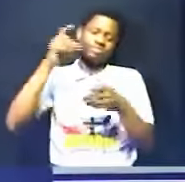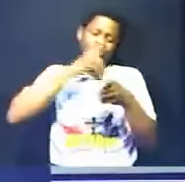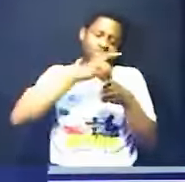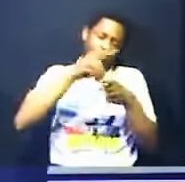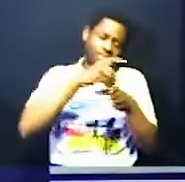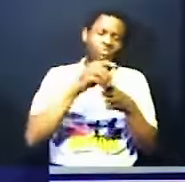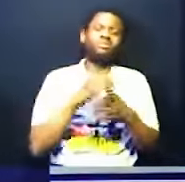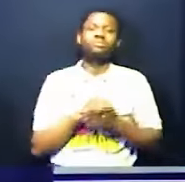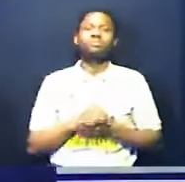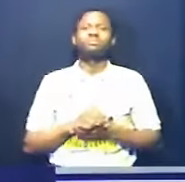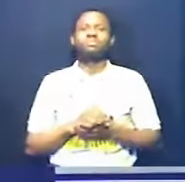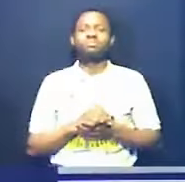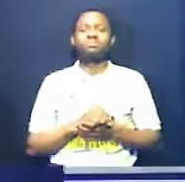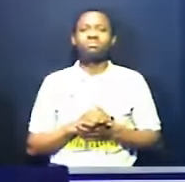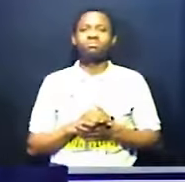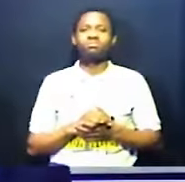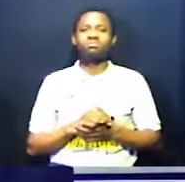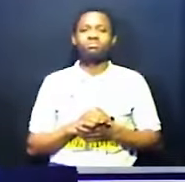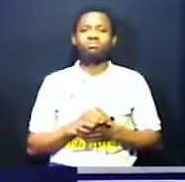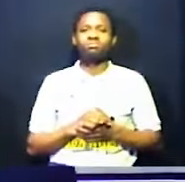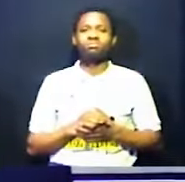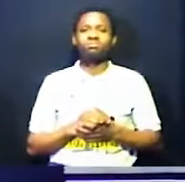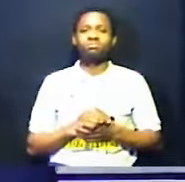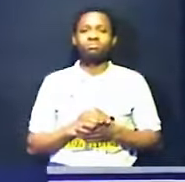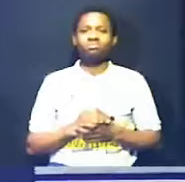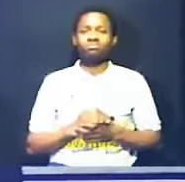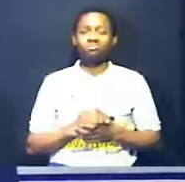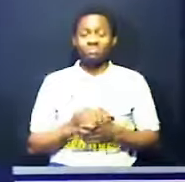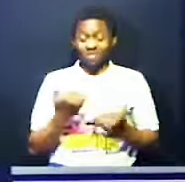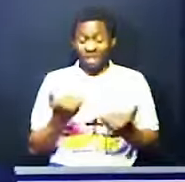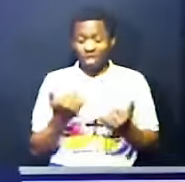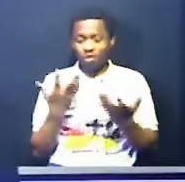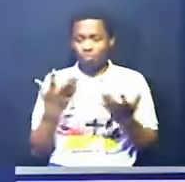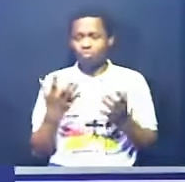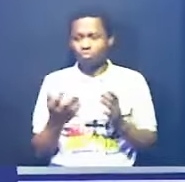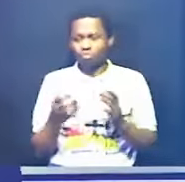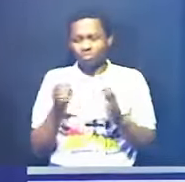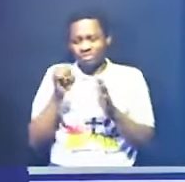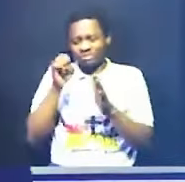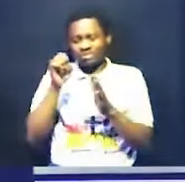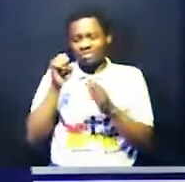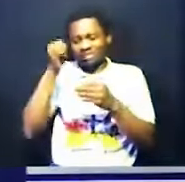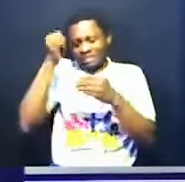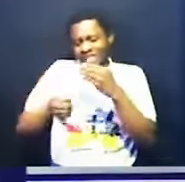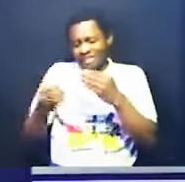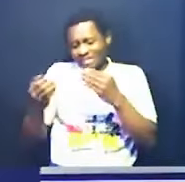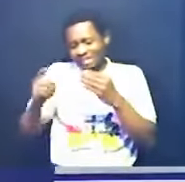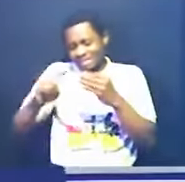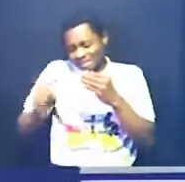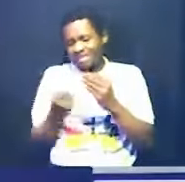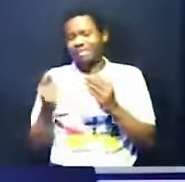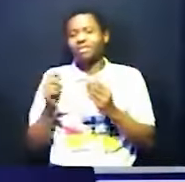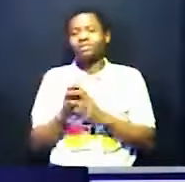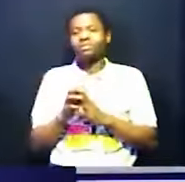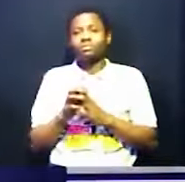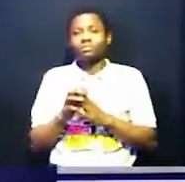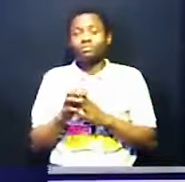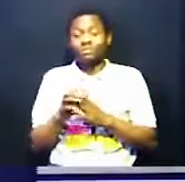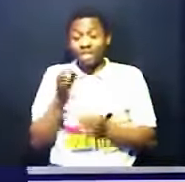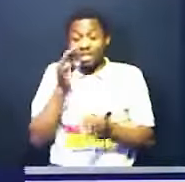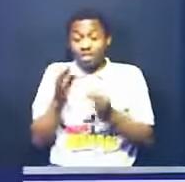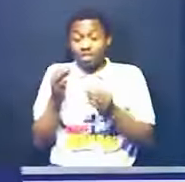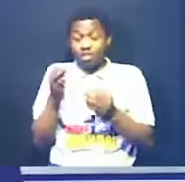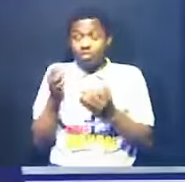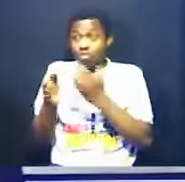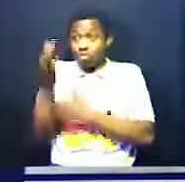se na neja David untimi ntia ne ba. Now I'll put a comma here. Yeah, me de ensan ho ebeto ha. And then God, if God grants us